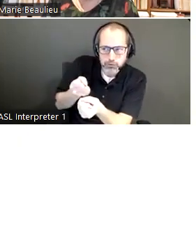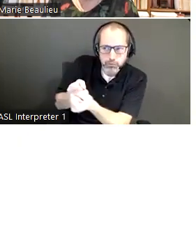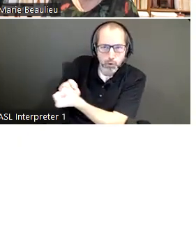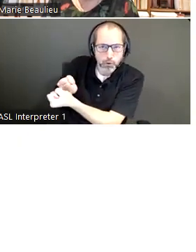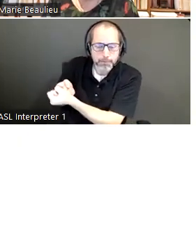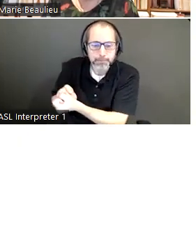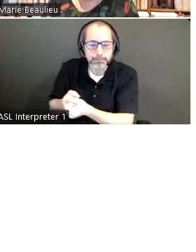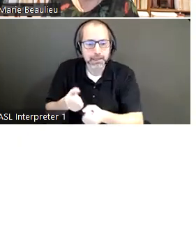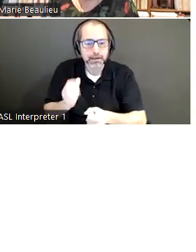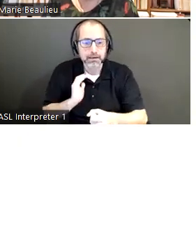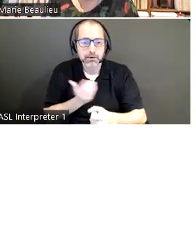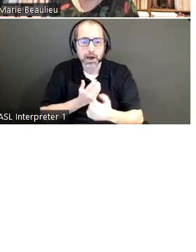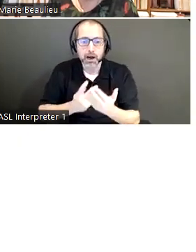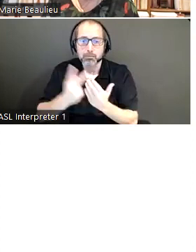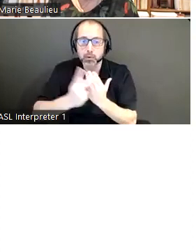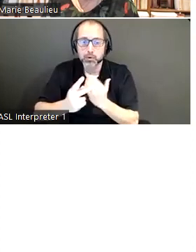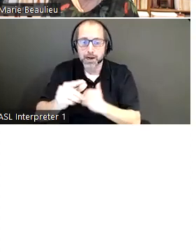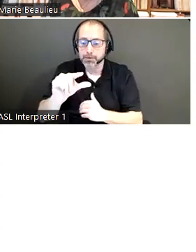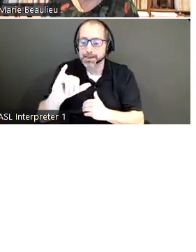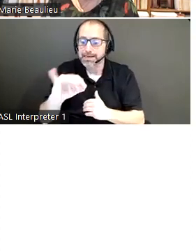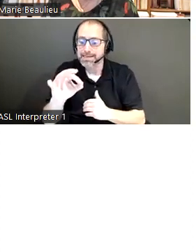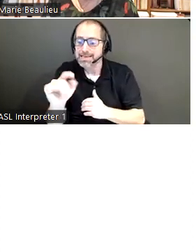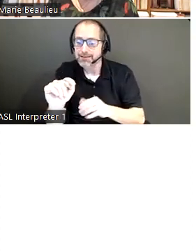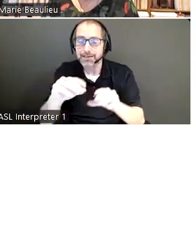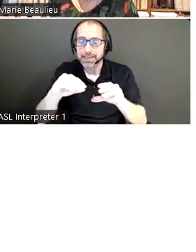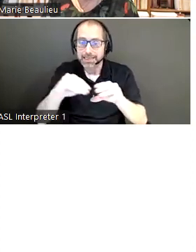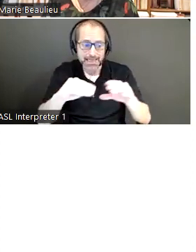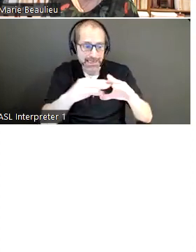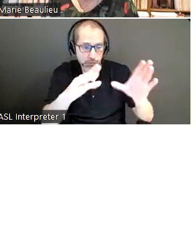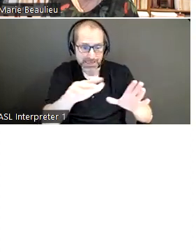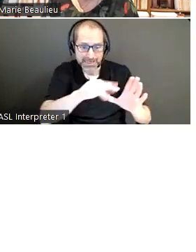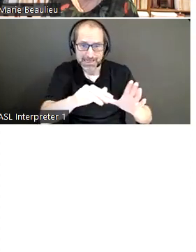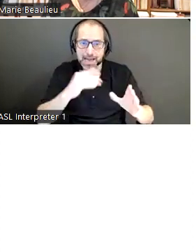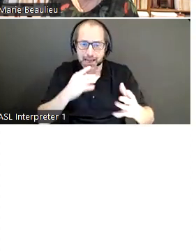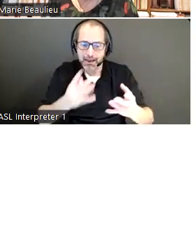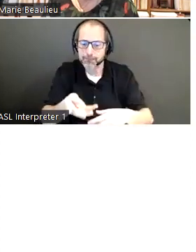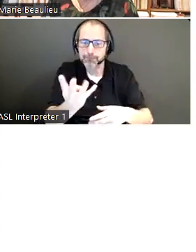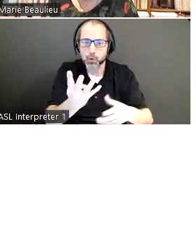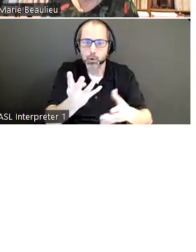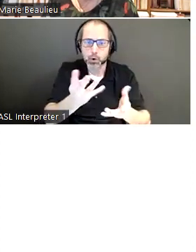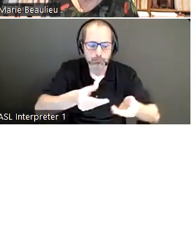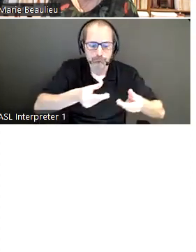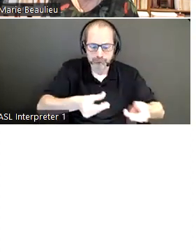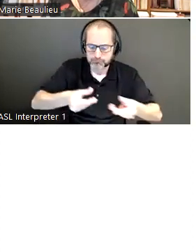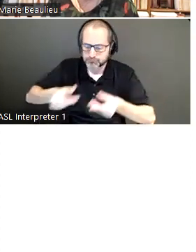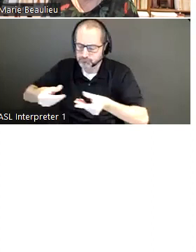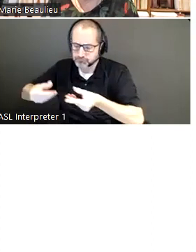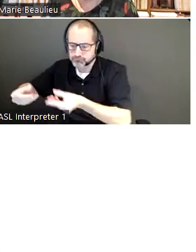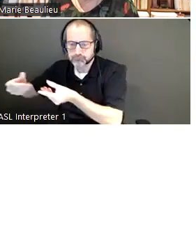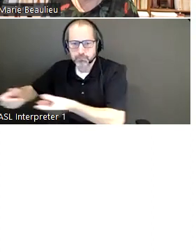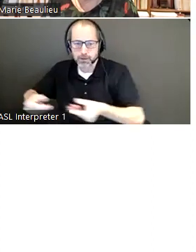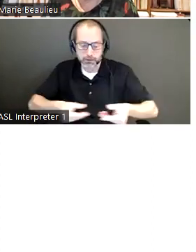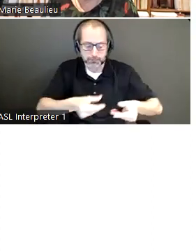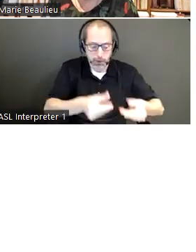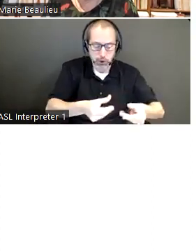The program Gift in Residence is divided into 4 documents. The first is the presentation of the program,